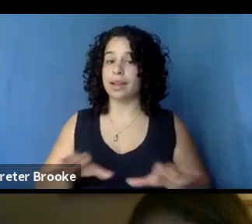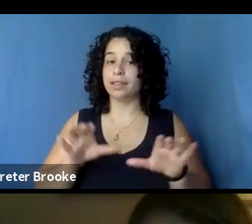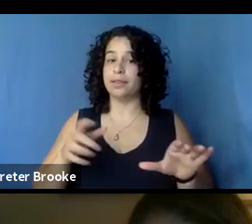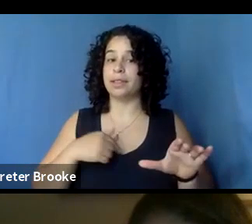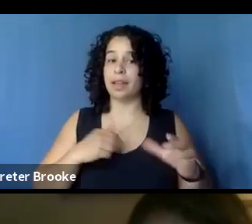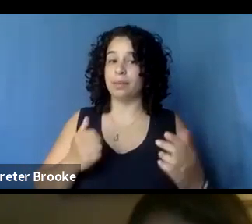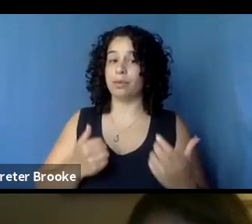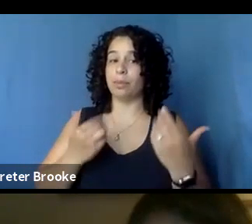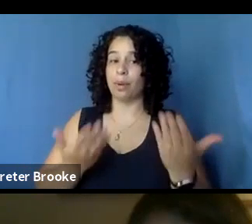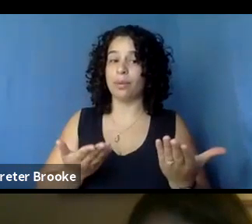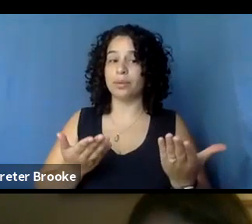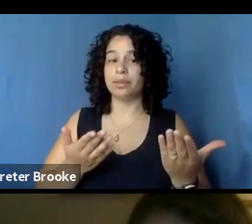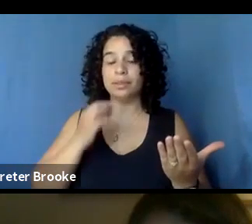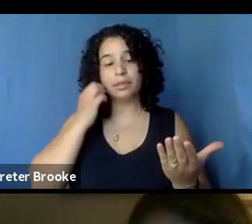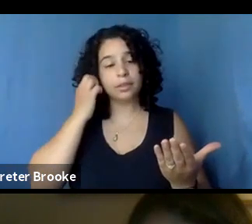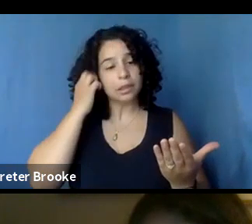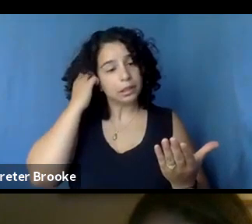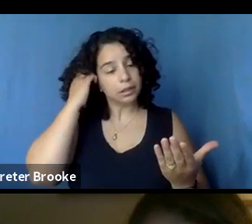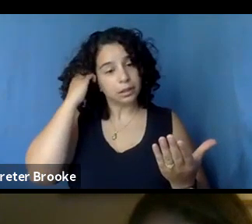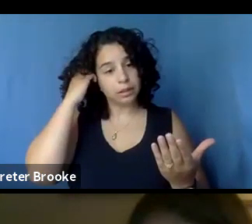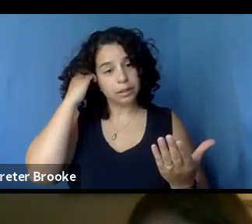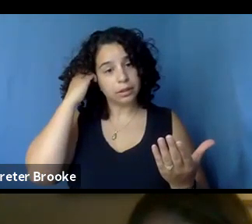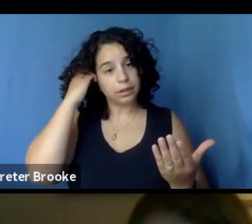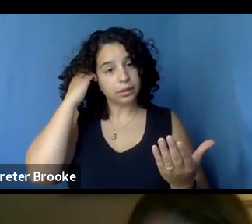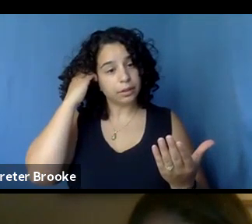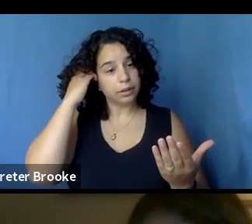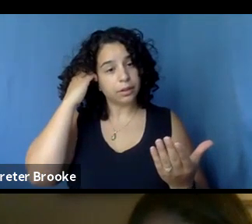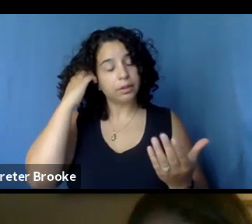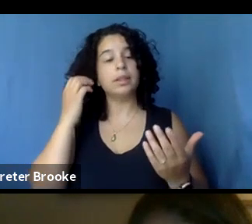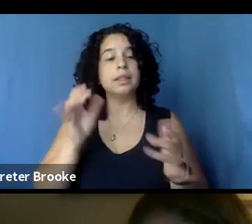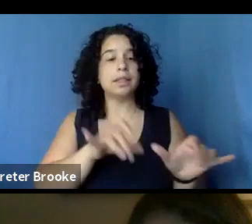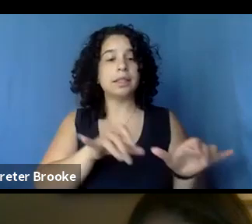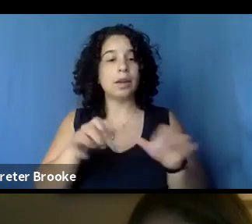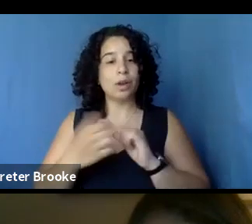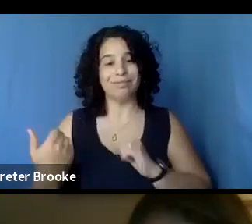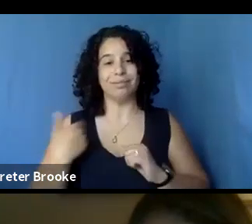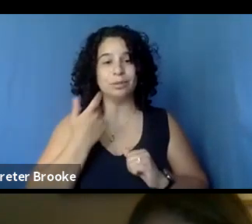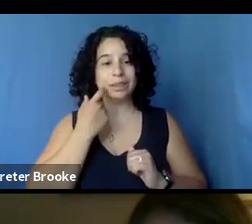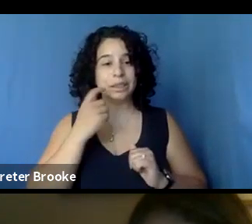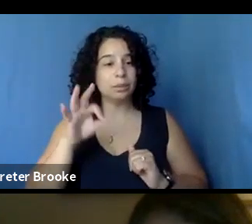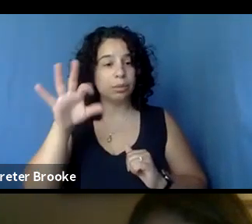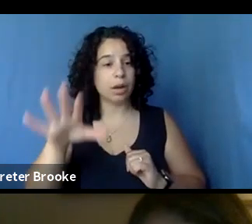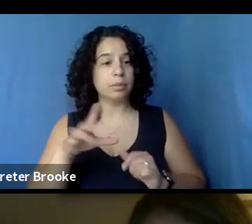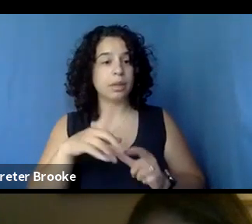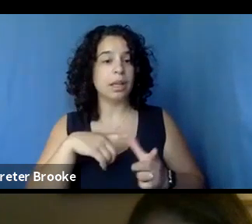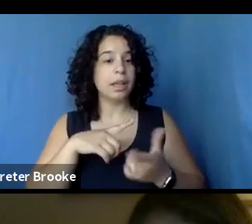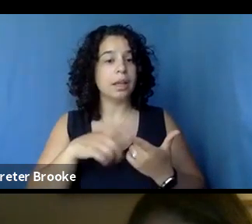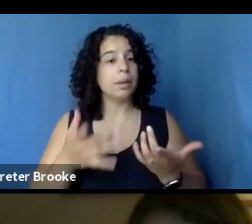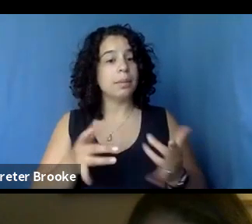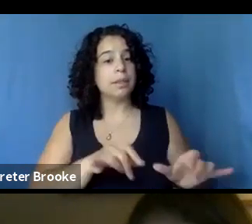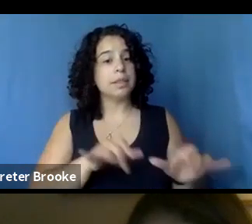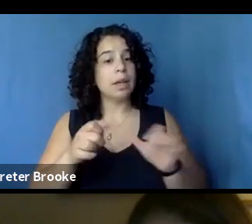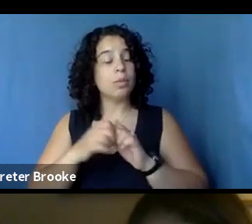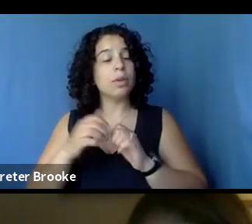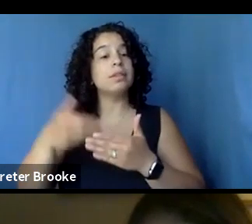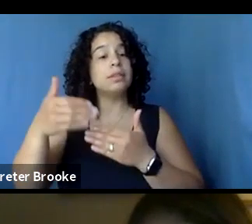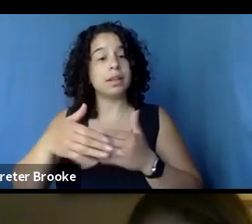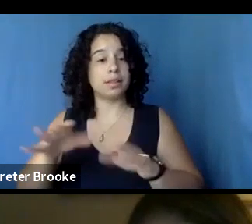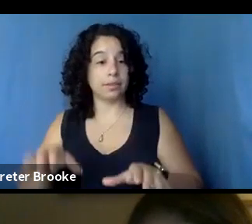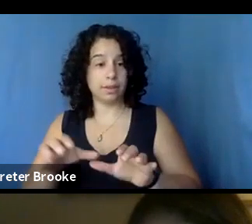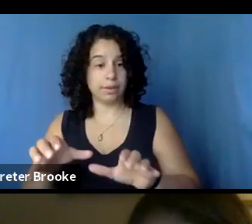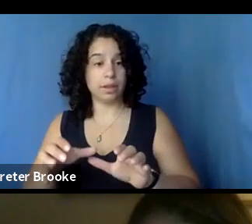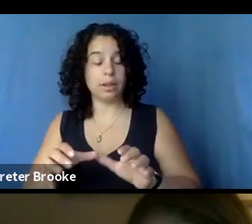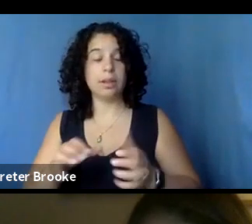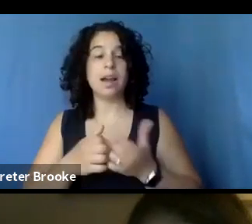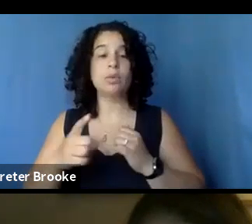like, which is the activity we proposed for the first prompt, I'm asking you to maybe imagine another activity. How do you devise